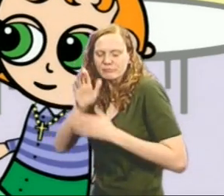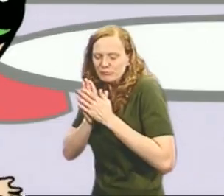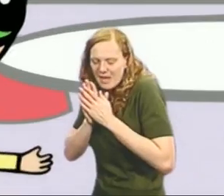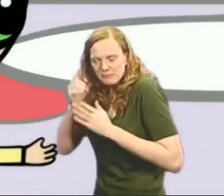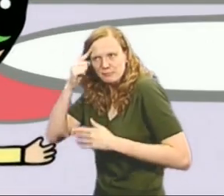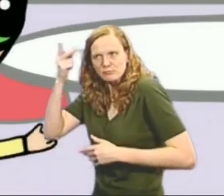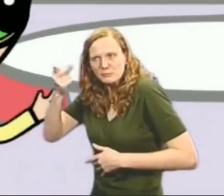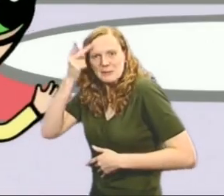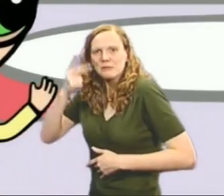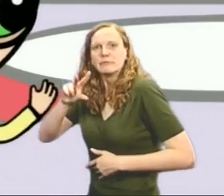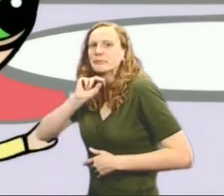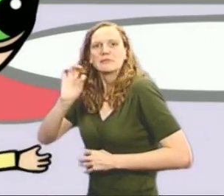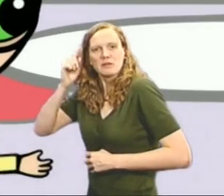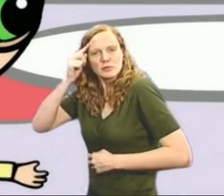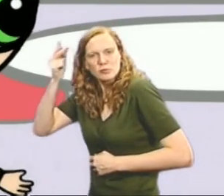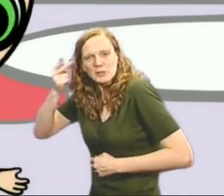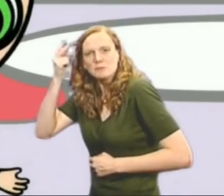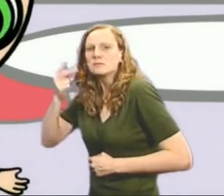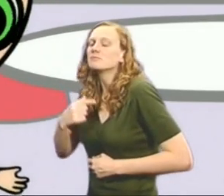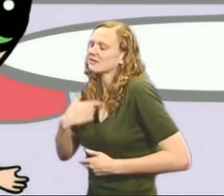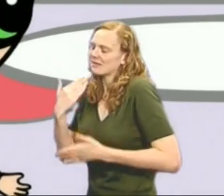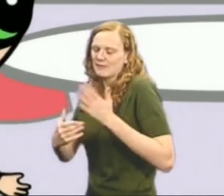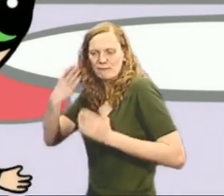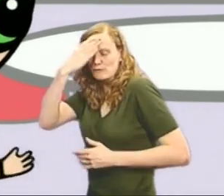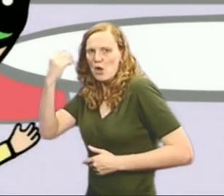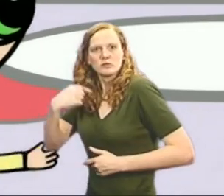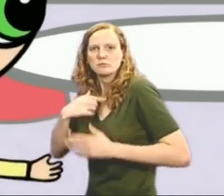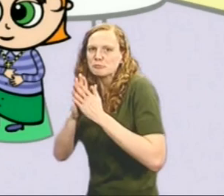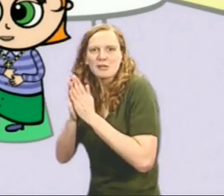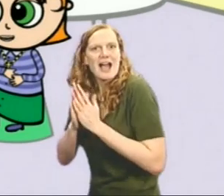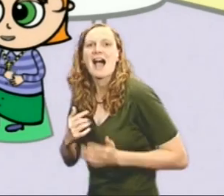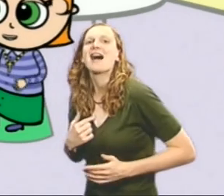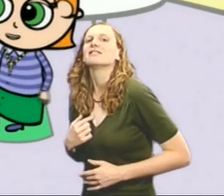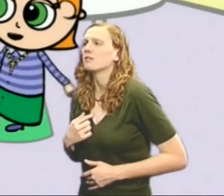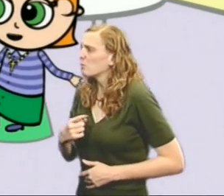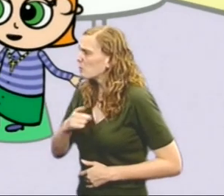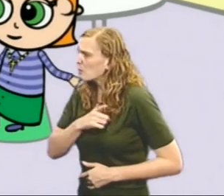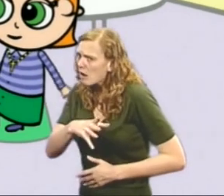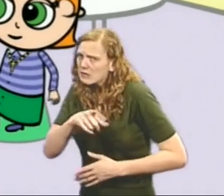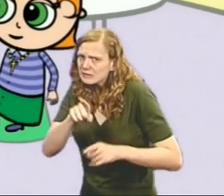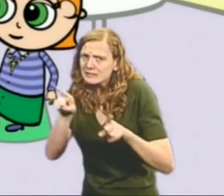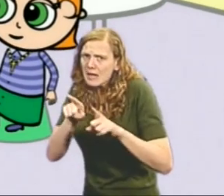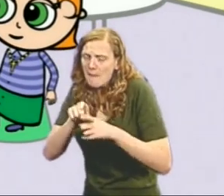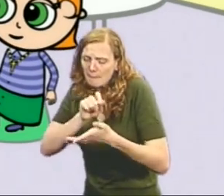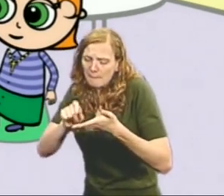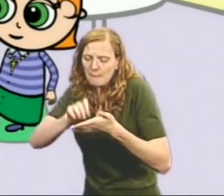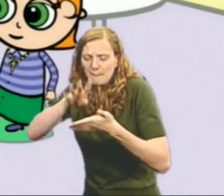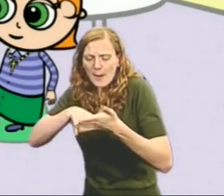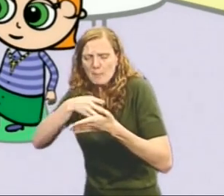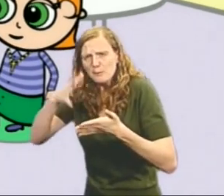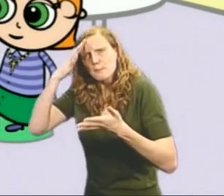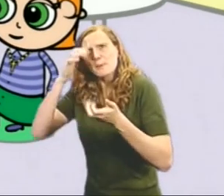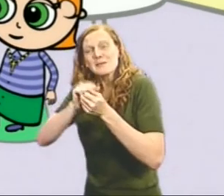prayers. Why don't you think of your poem like a prayer? Then you'll remember it. I'll try. I have to go